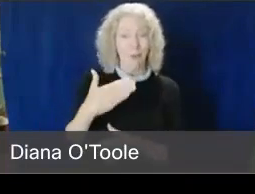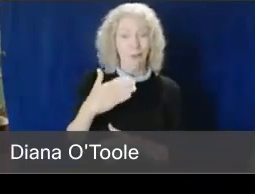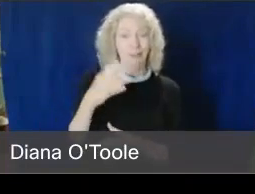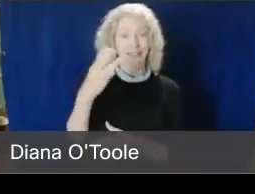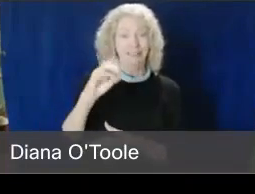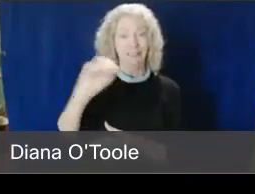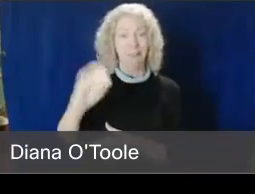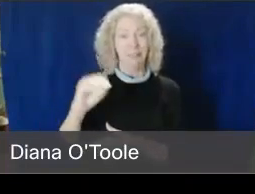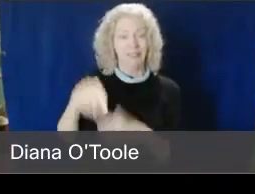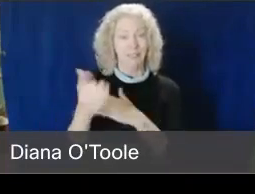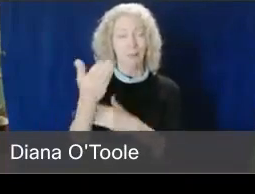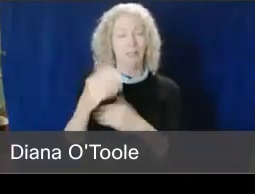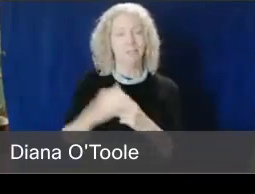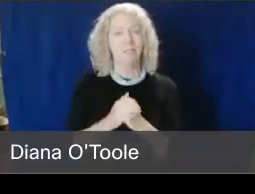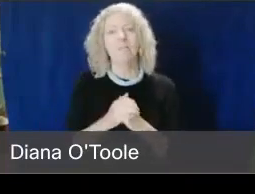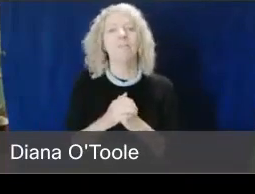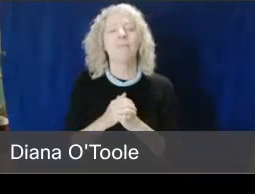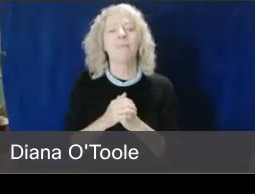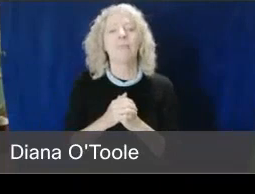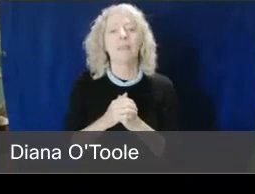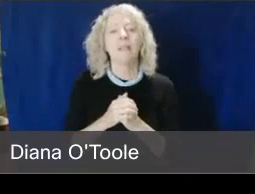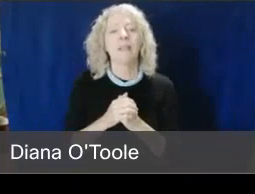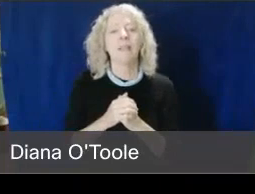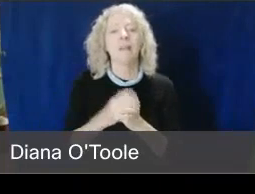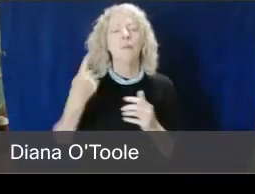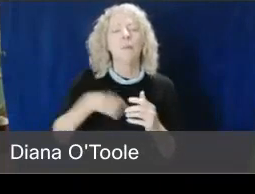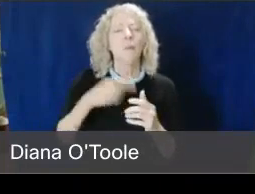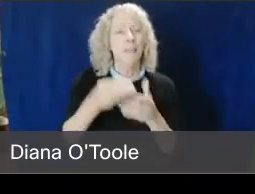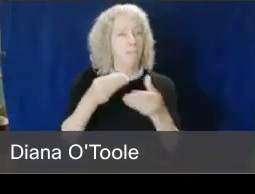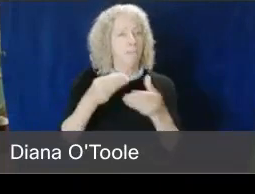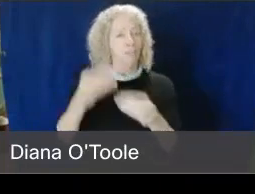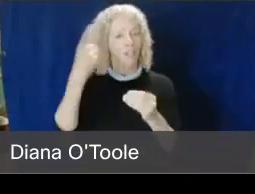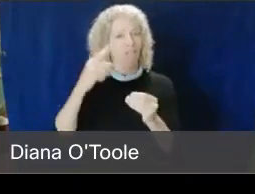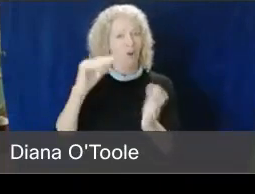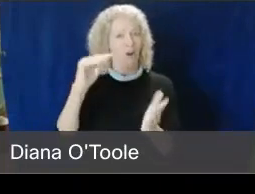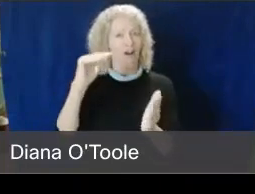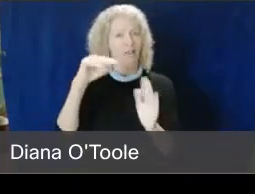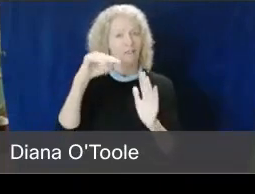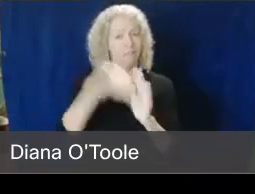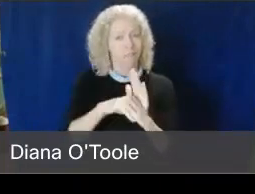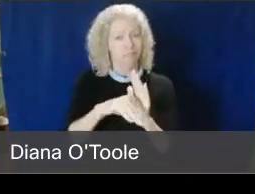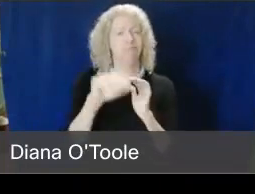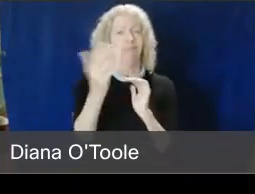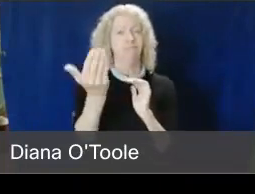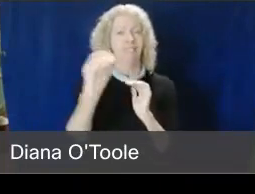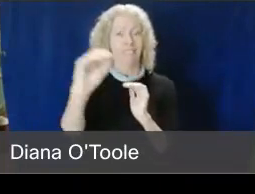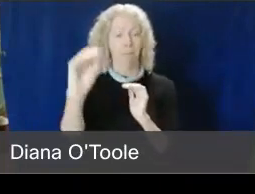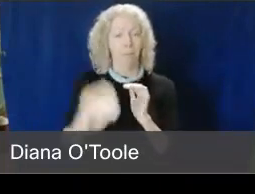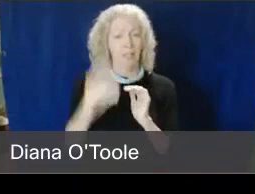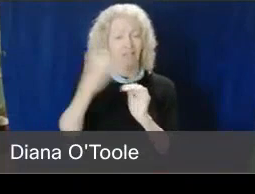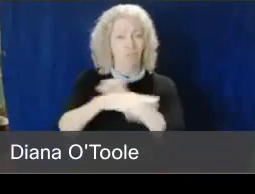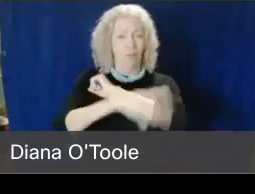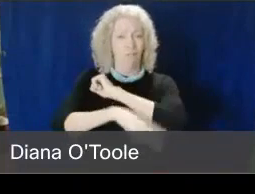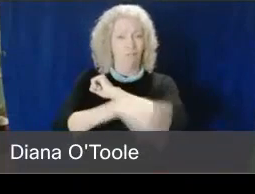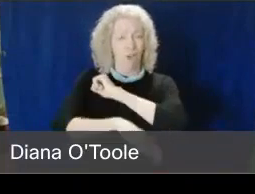on this again later, but we budgeted to be down 15% in enrollment for fall semester and 5% for